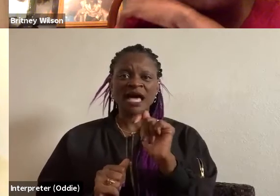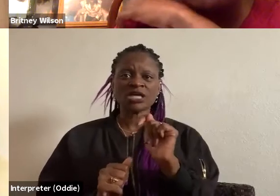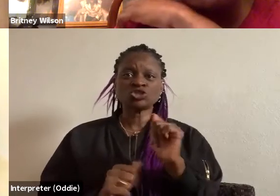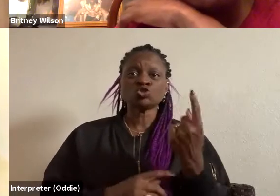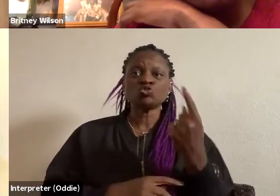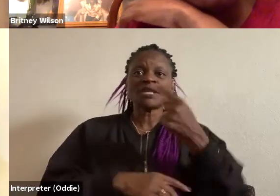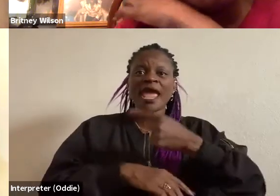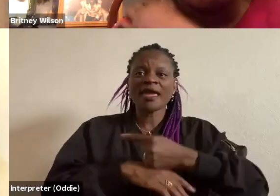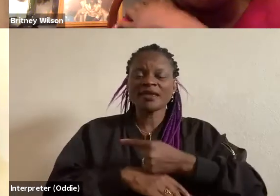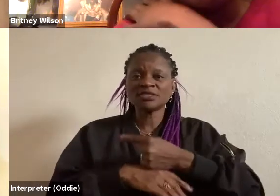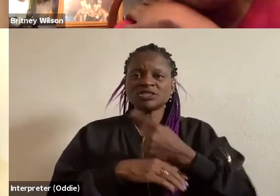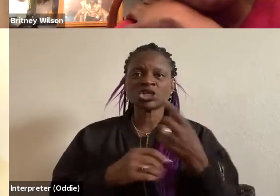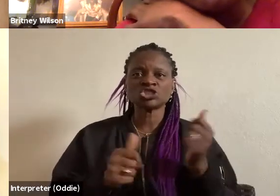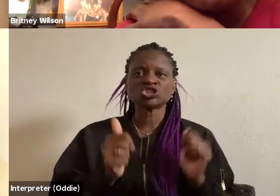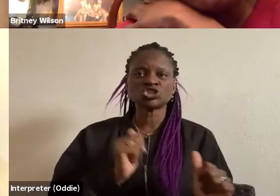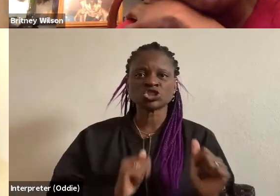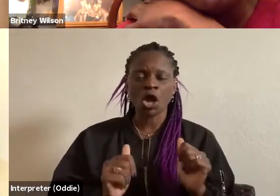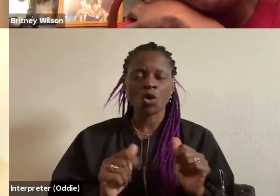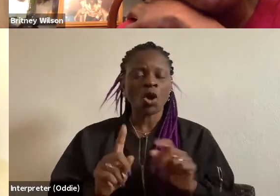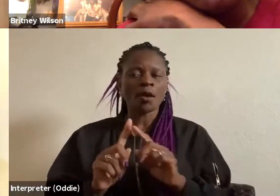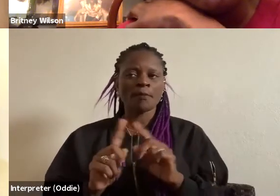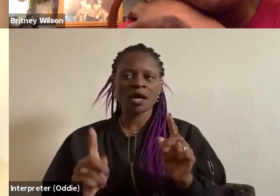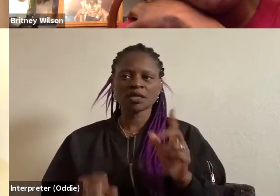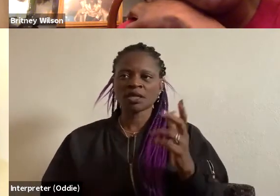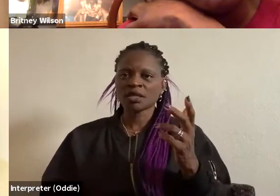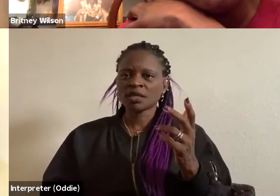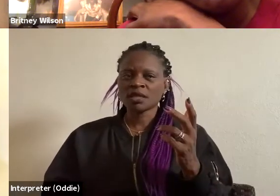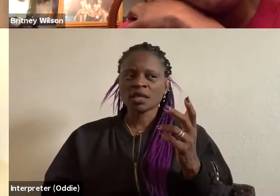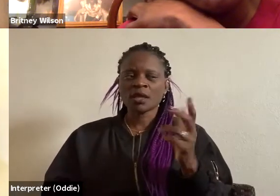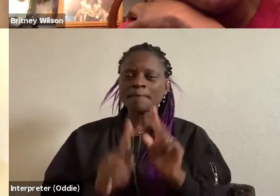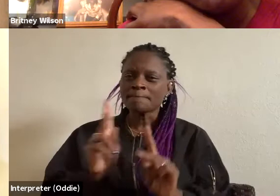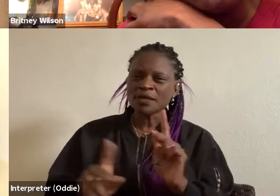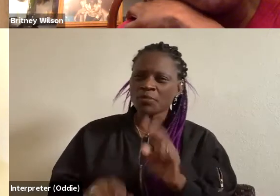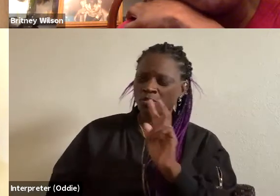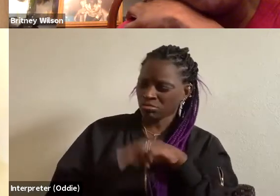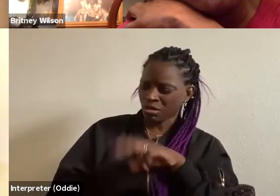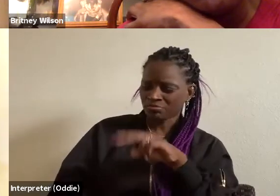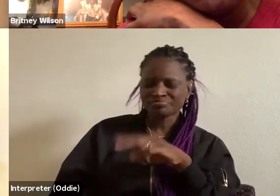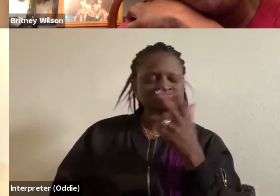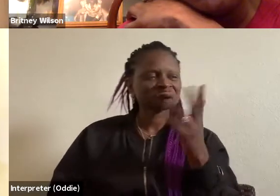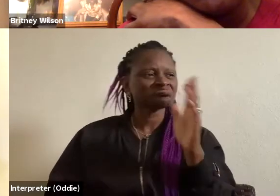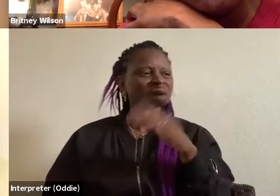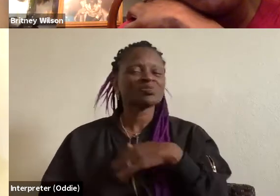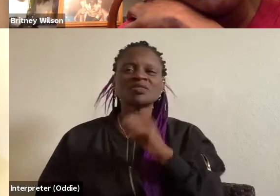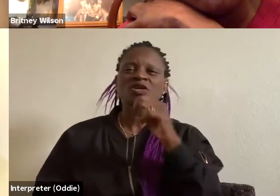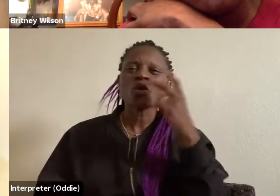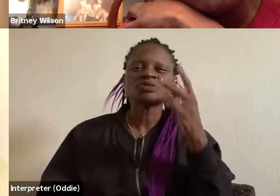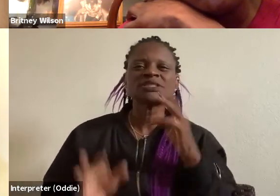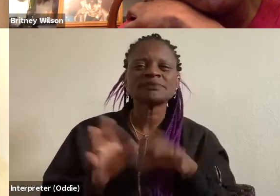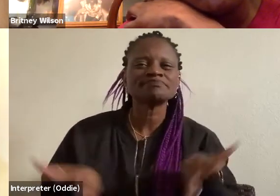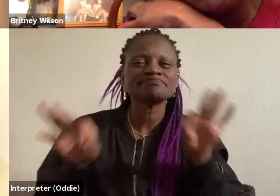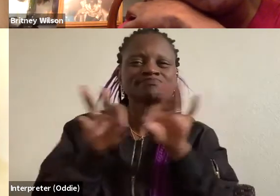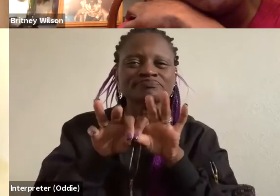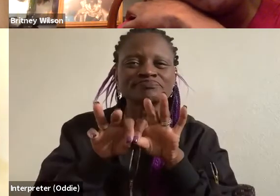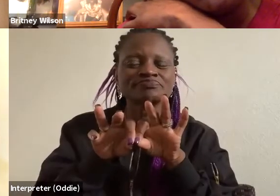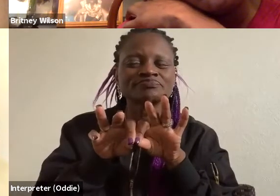specifically these media publications, don't see us or our worth, then of course the culture itself isn't, because a lot of the, you know, a lot of the